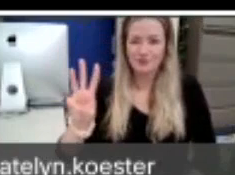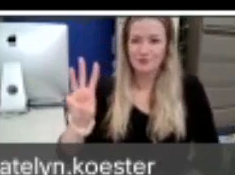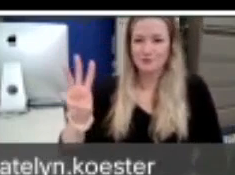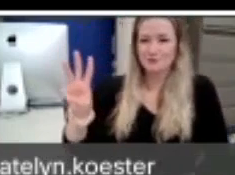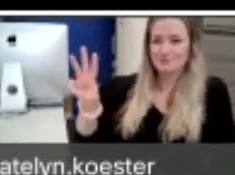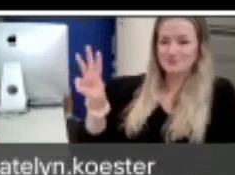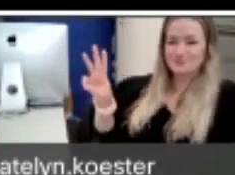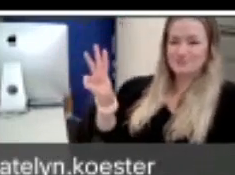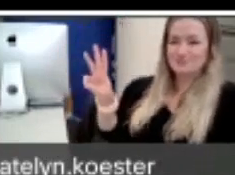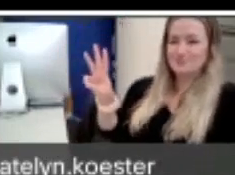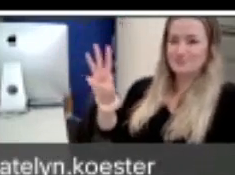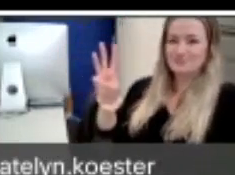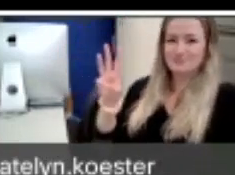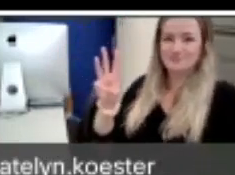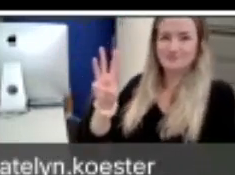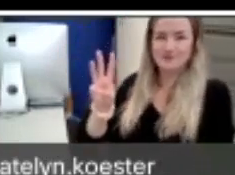W.